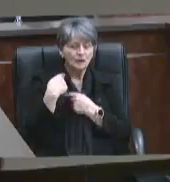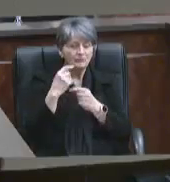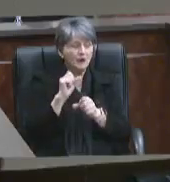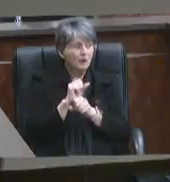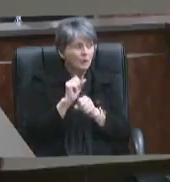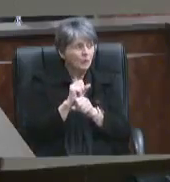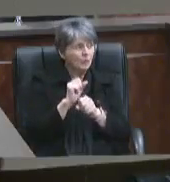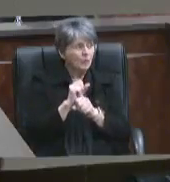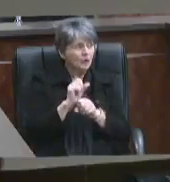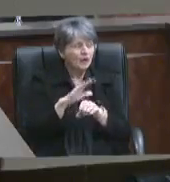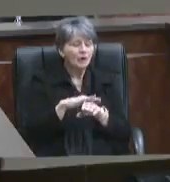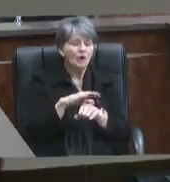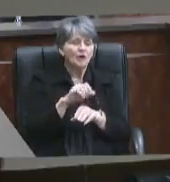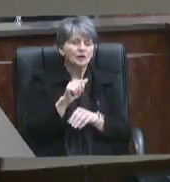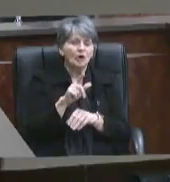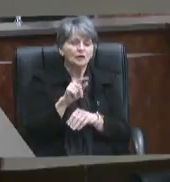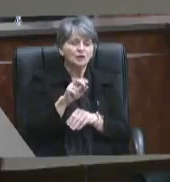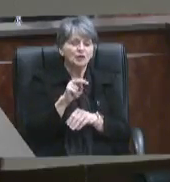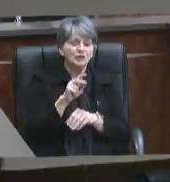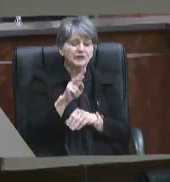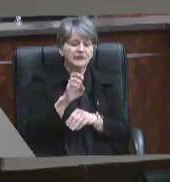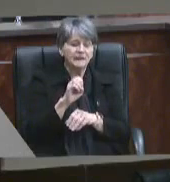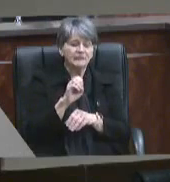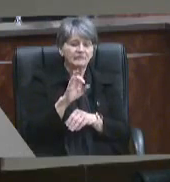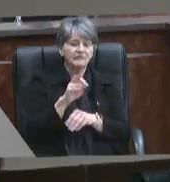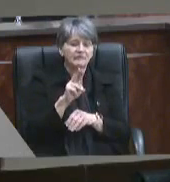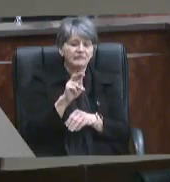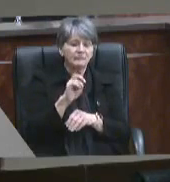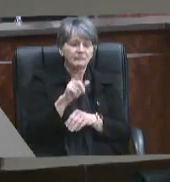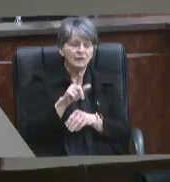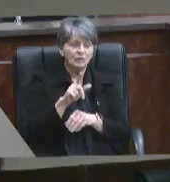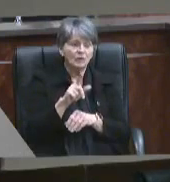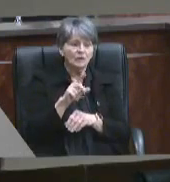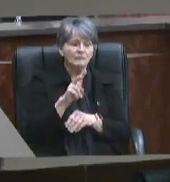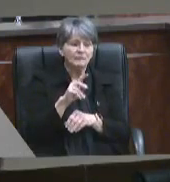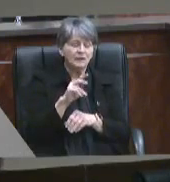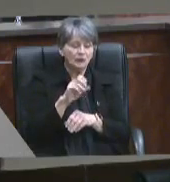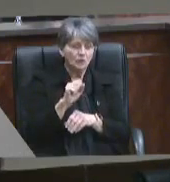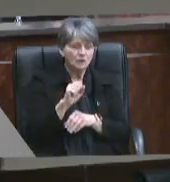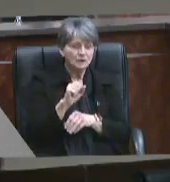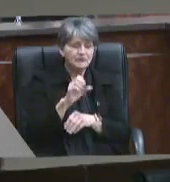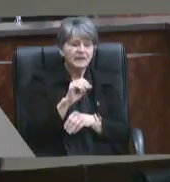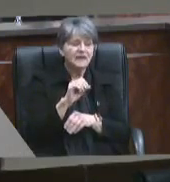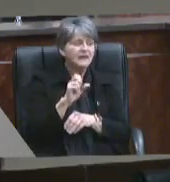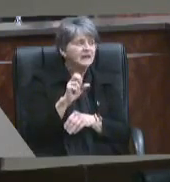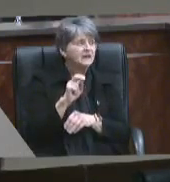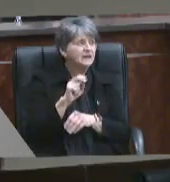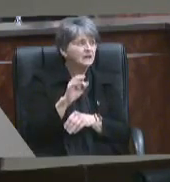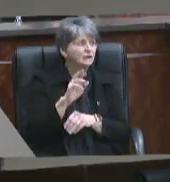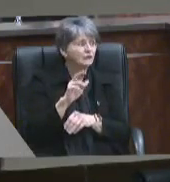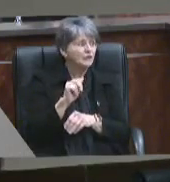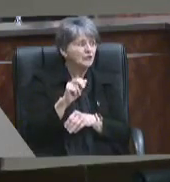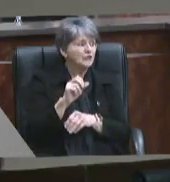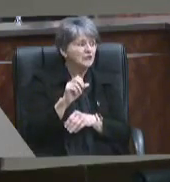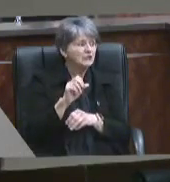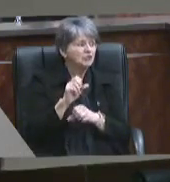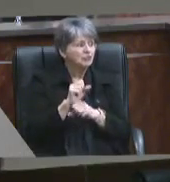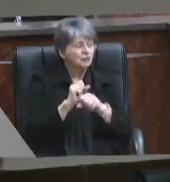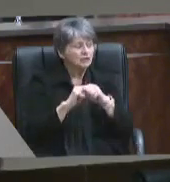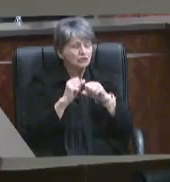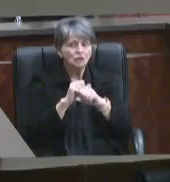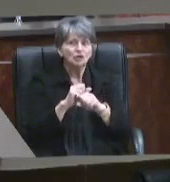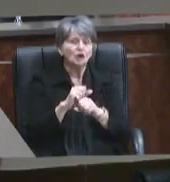alternative fuel vehicles and alternative fuel vehicle infrastructure, subscriber radios for